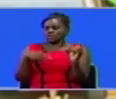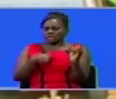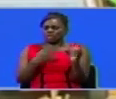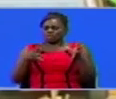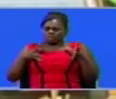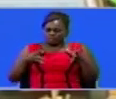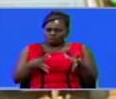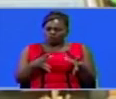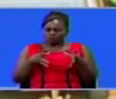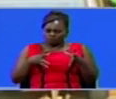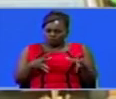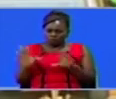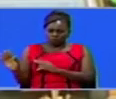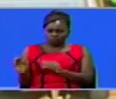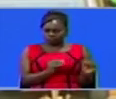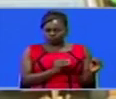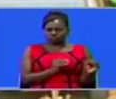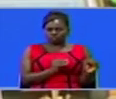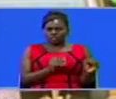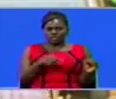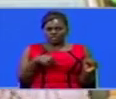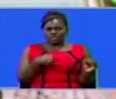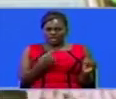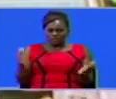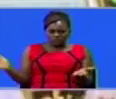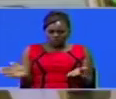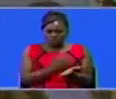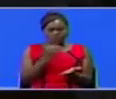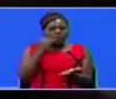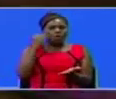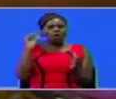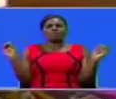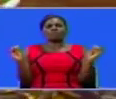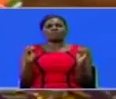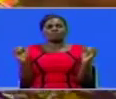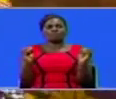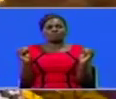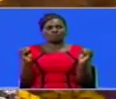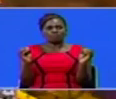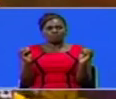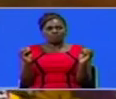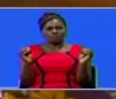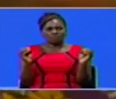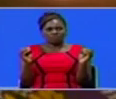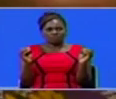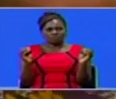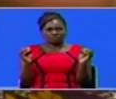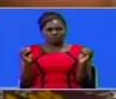forcibly to push them out. Otherwise, we have not evicted somebody from his own legal farm. Hi.